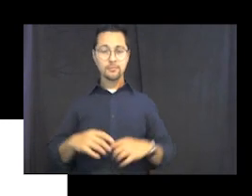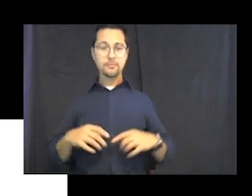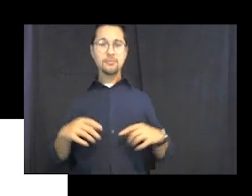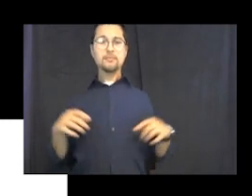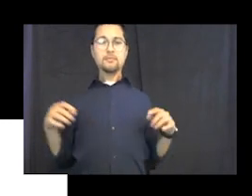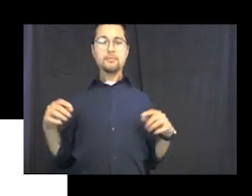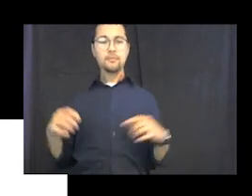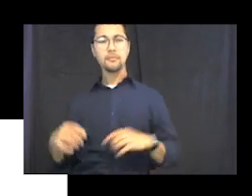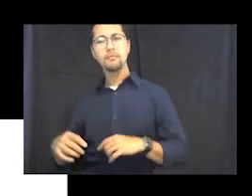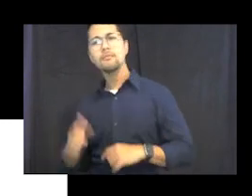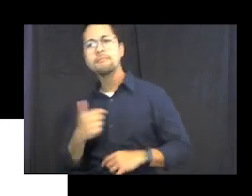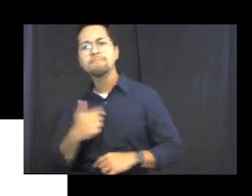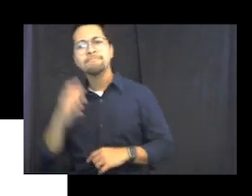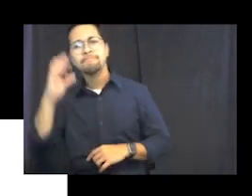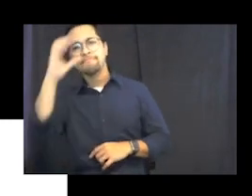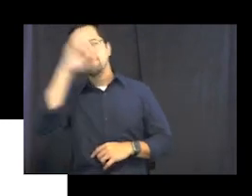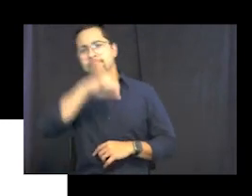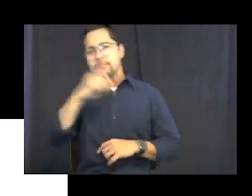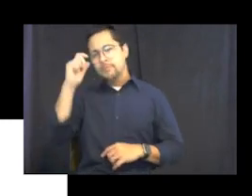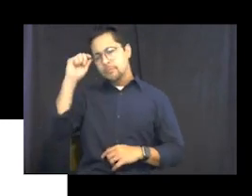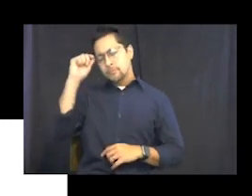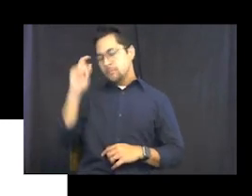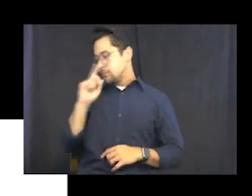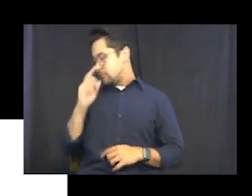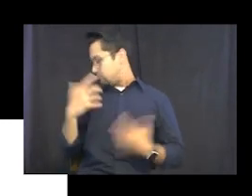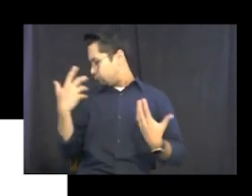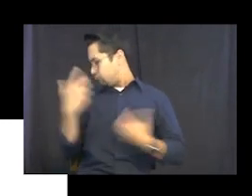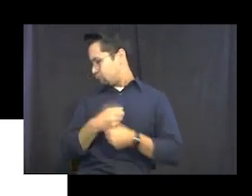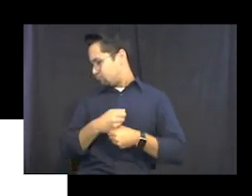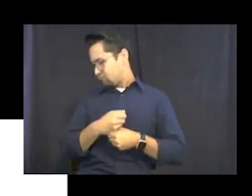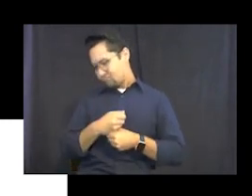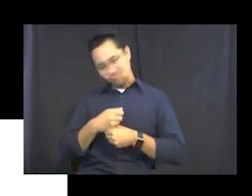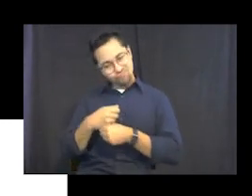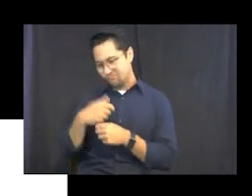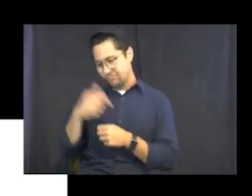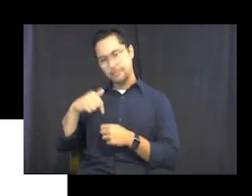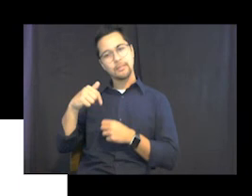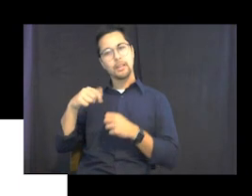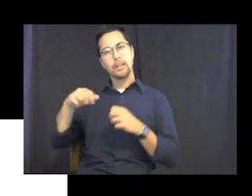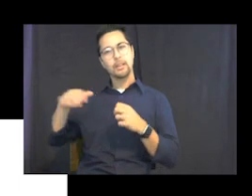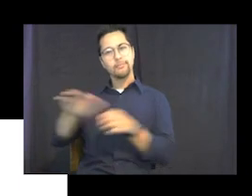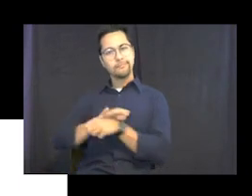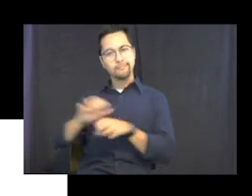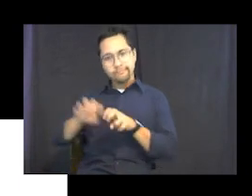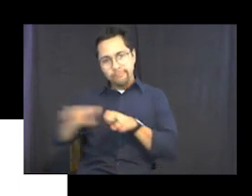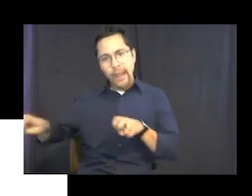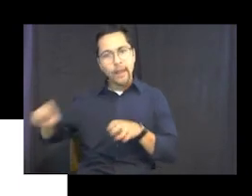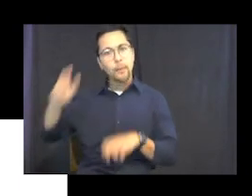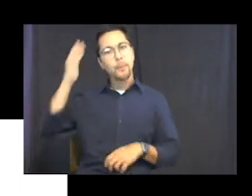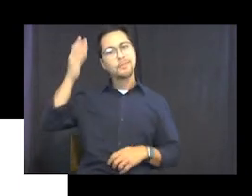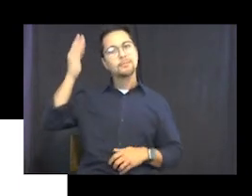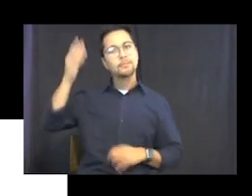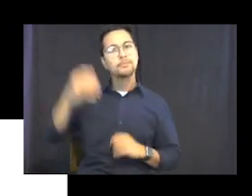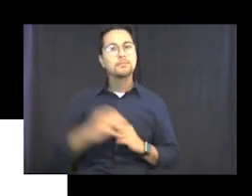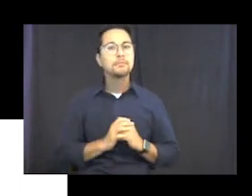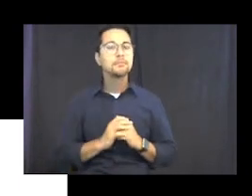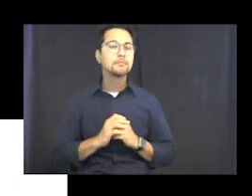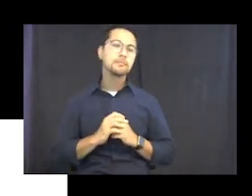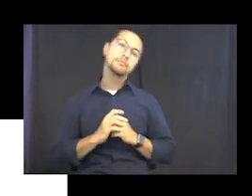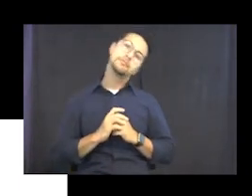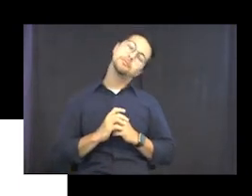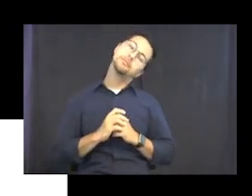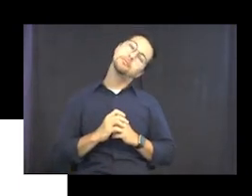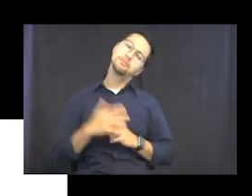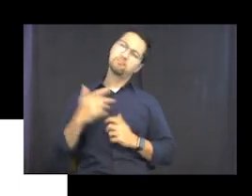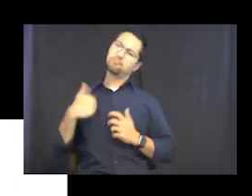And I guess to sum up this entire panel presentation,